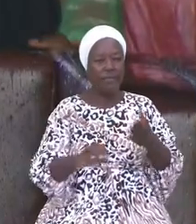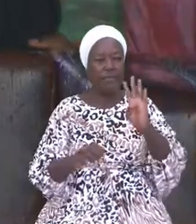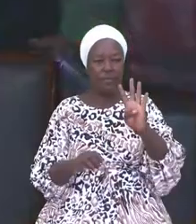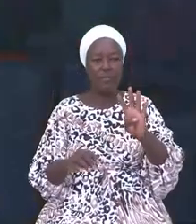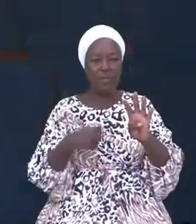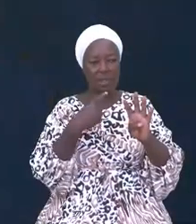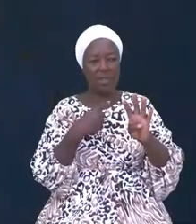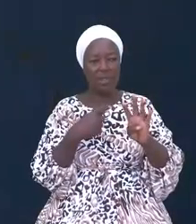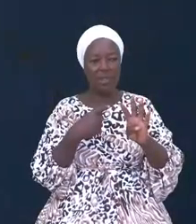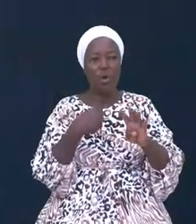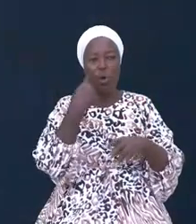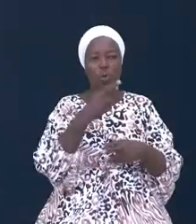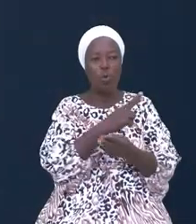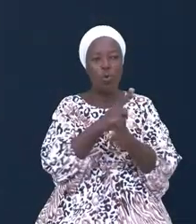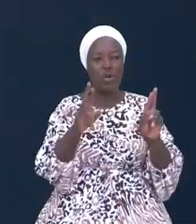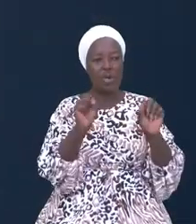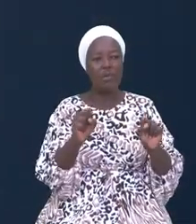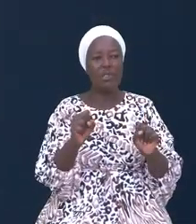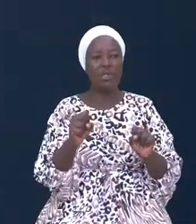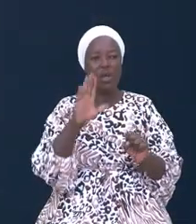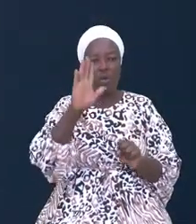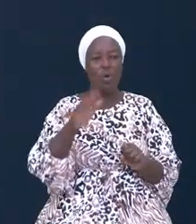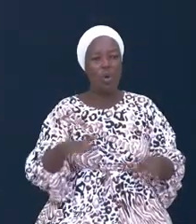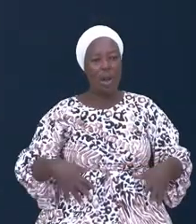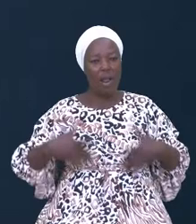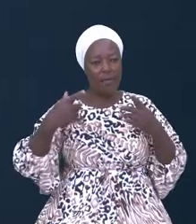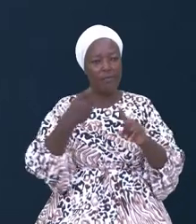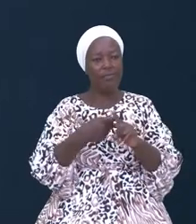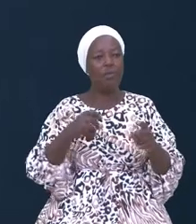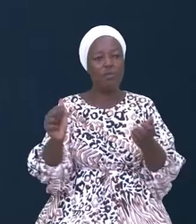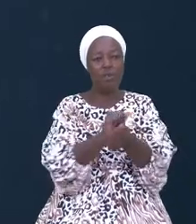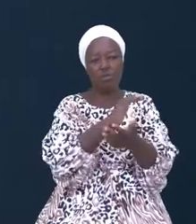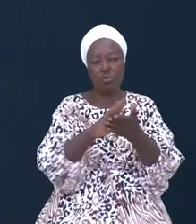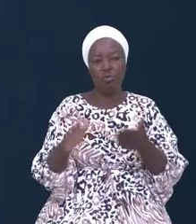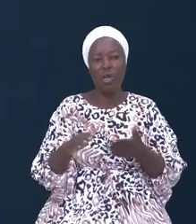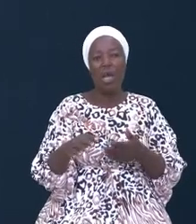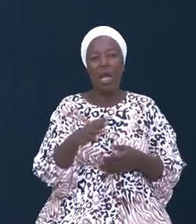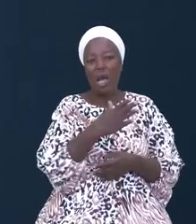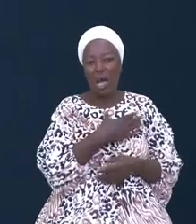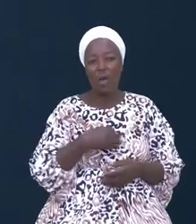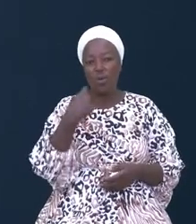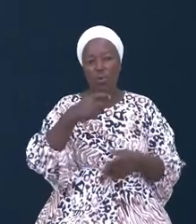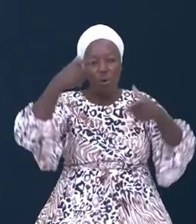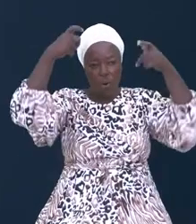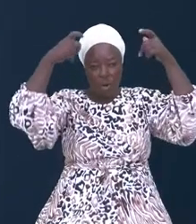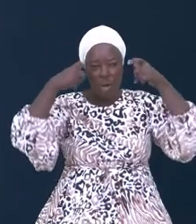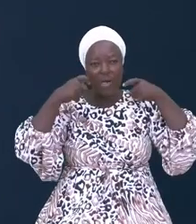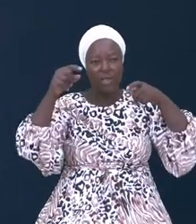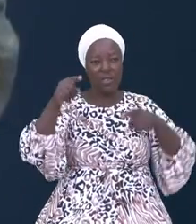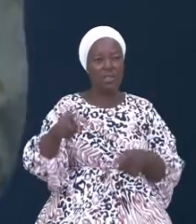it says, who redeemeth thy life from destruction, and who crowneth